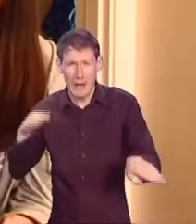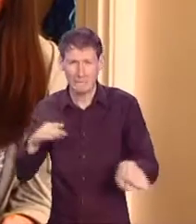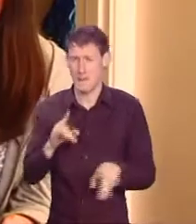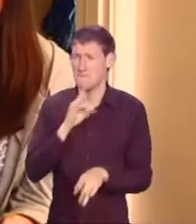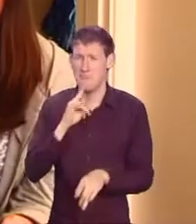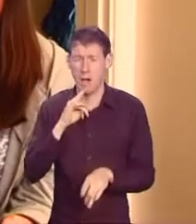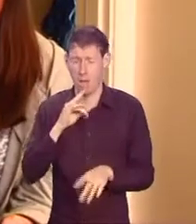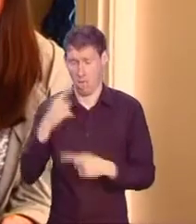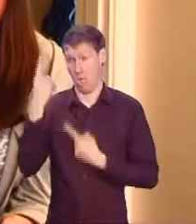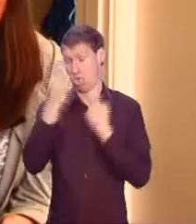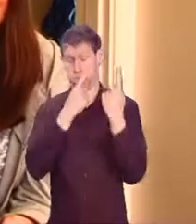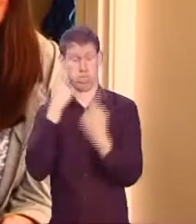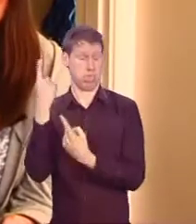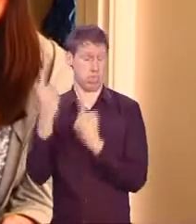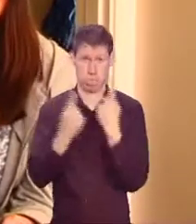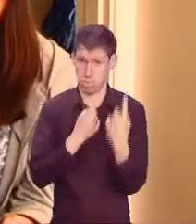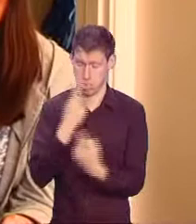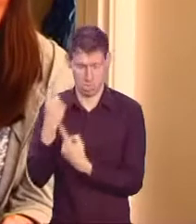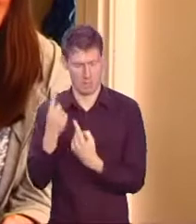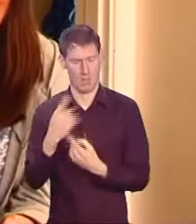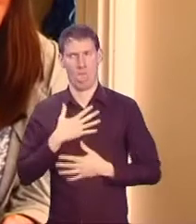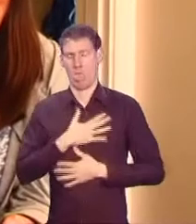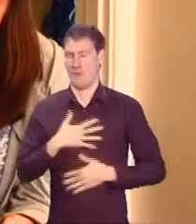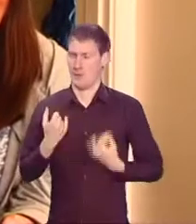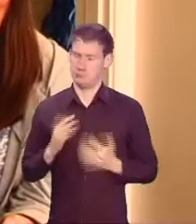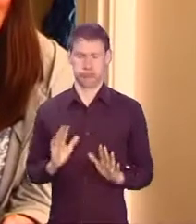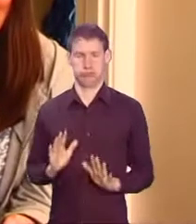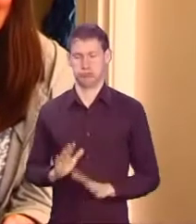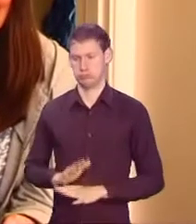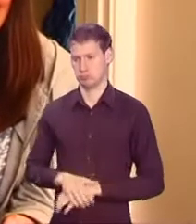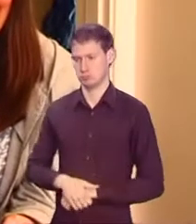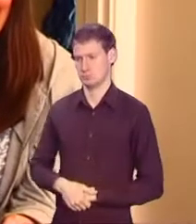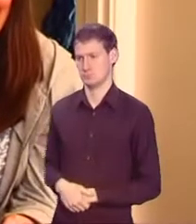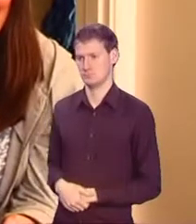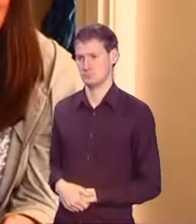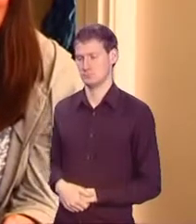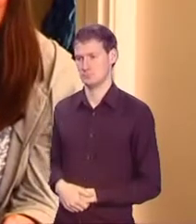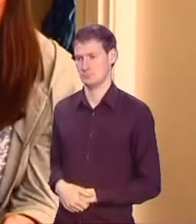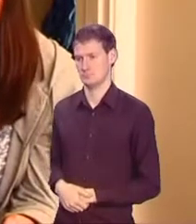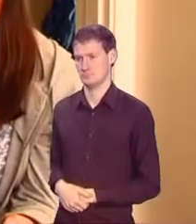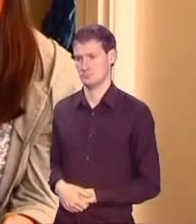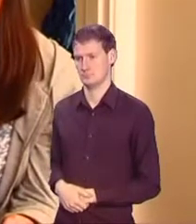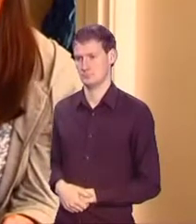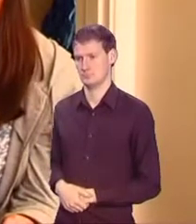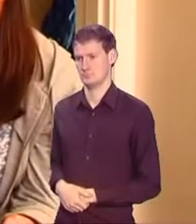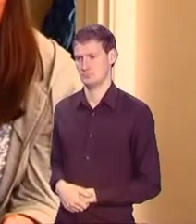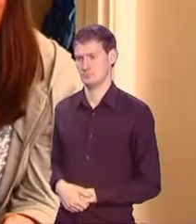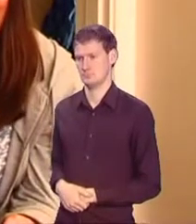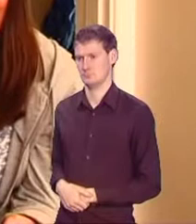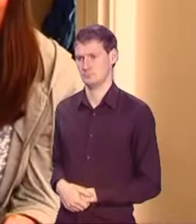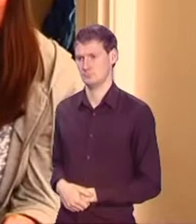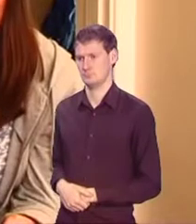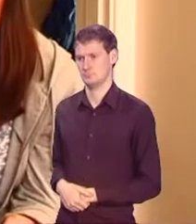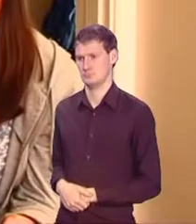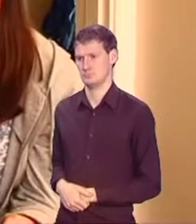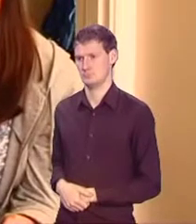like. The racket, the traffic, the people, dizziness. I felt